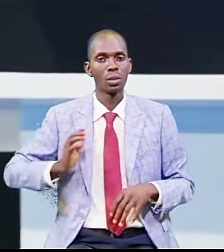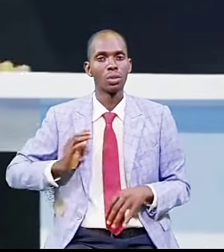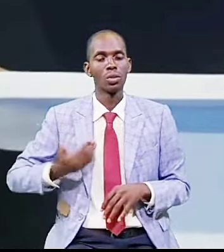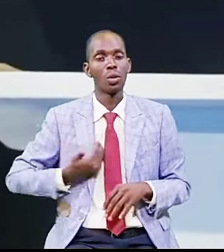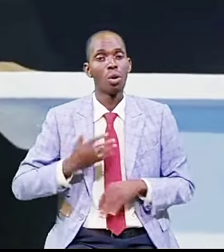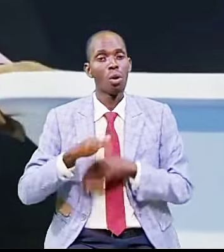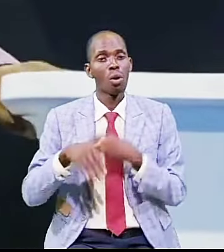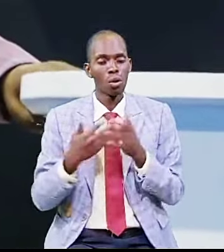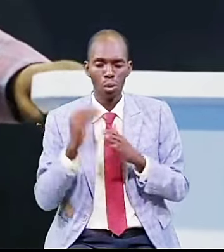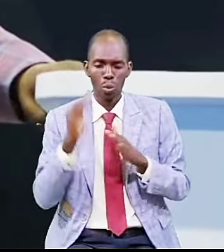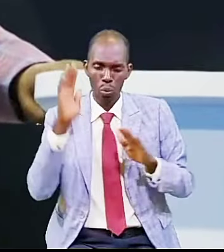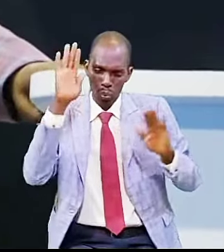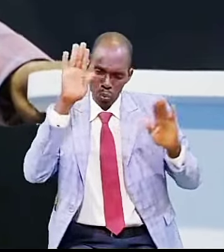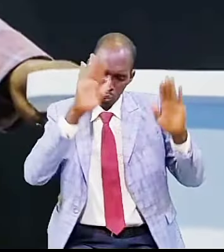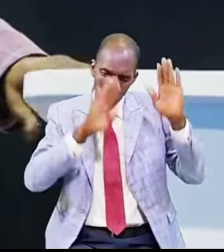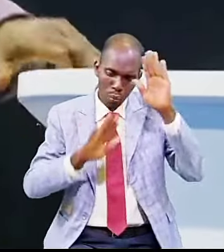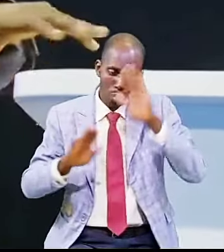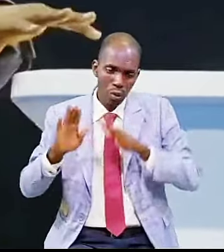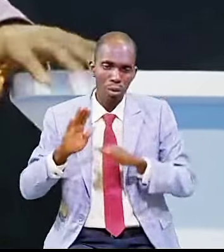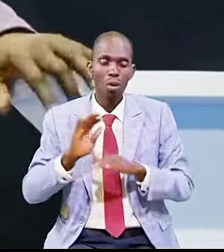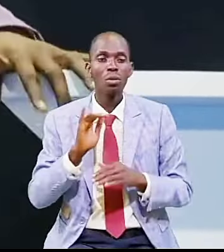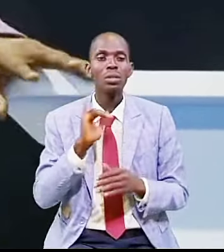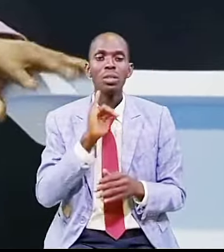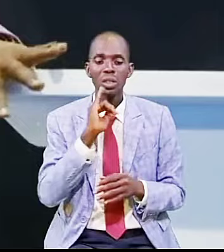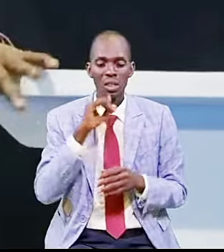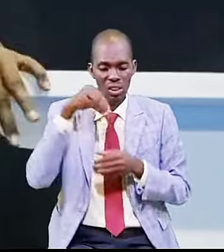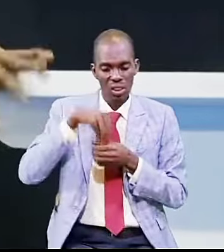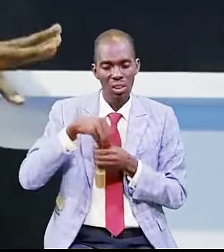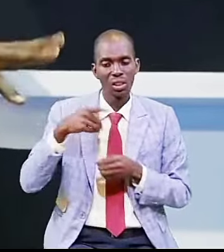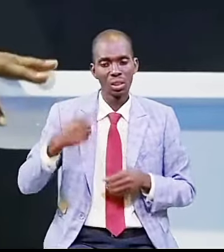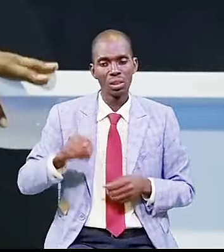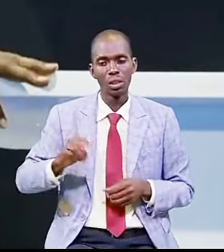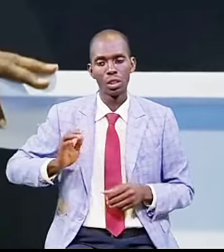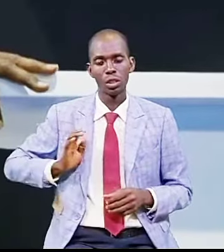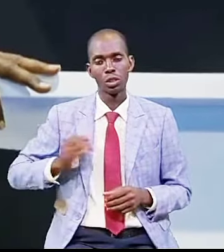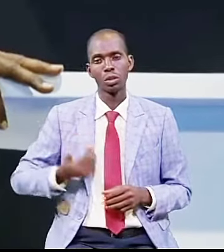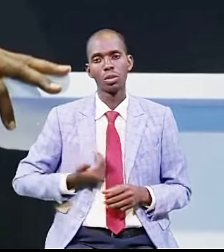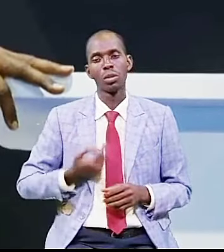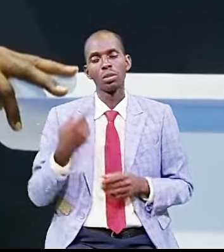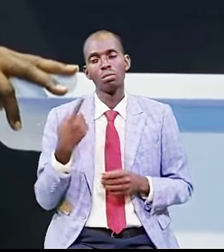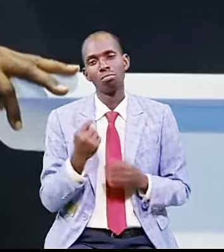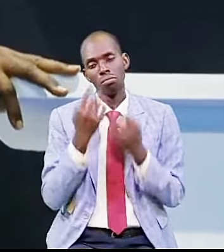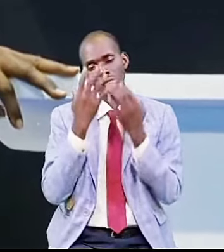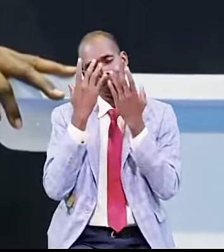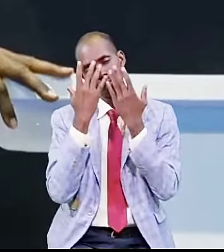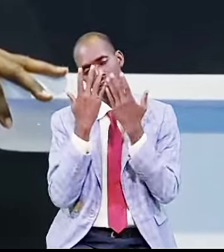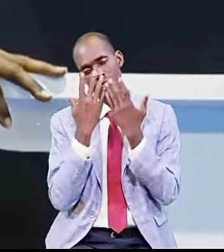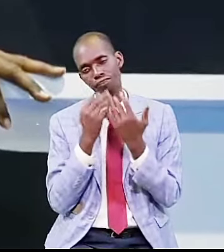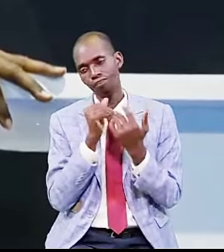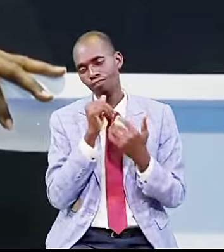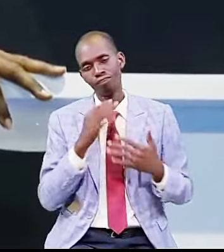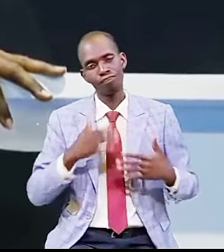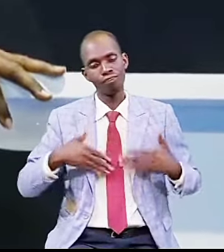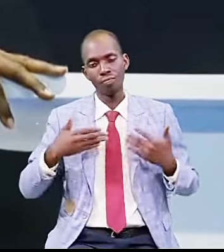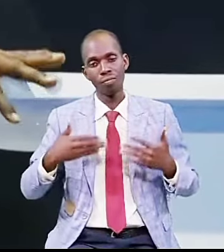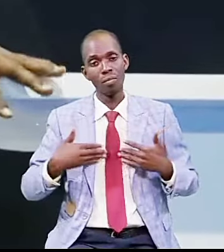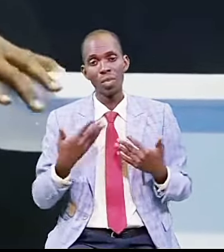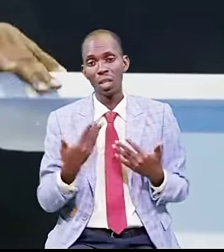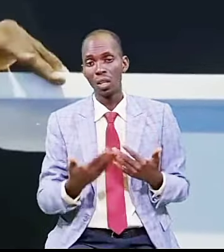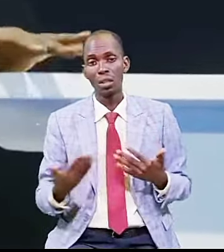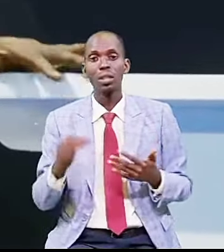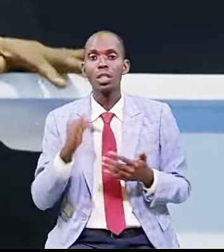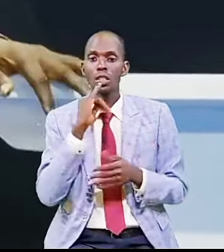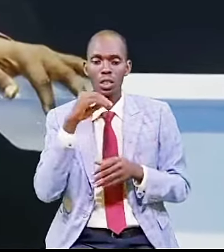that is in the soul. The sadness and unhappiness, that is in the